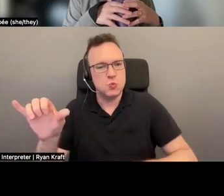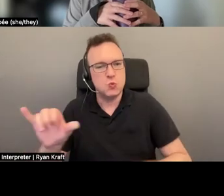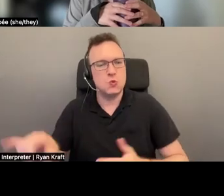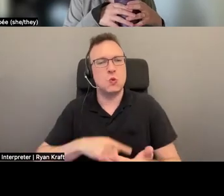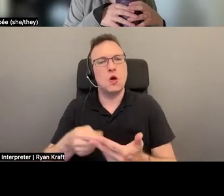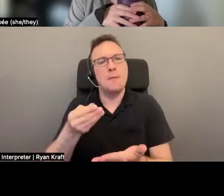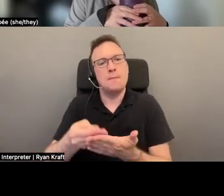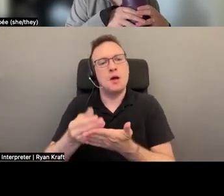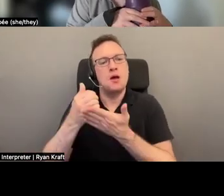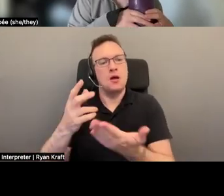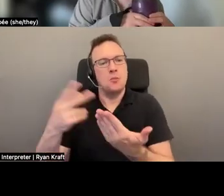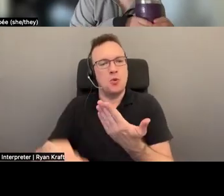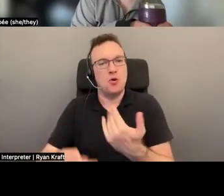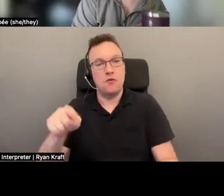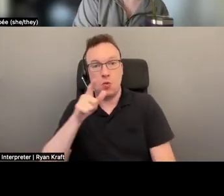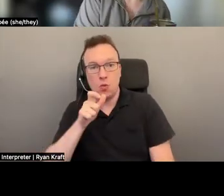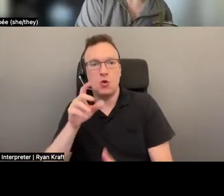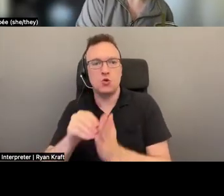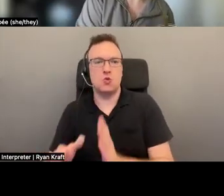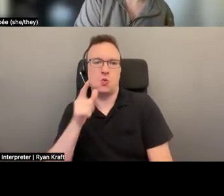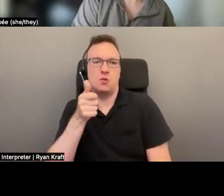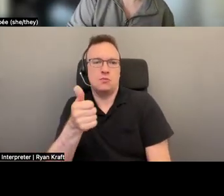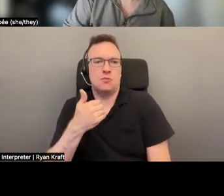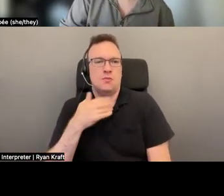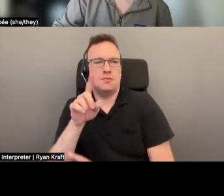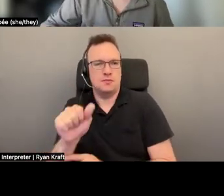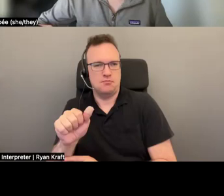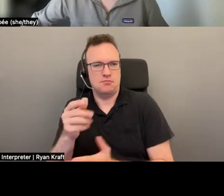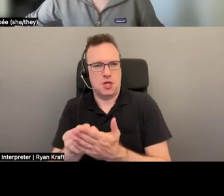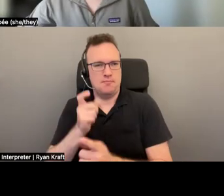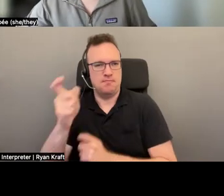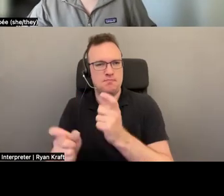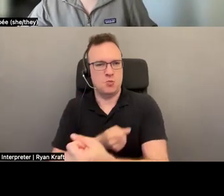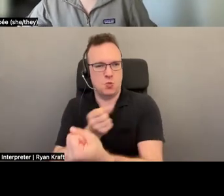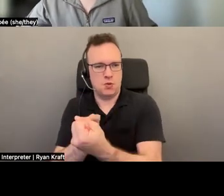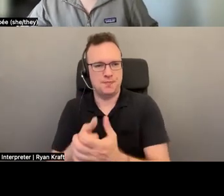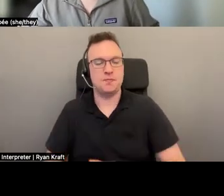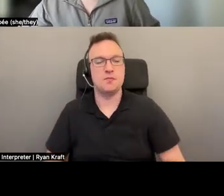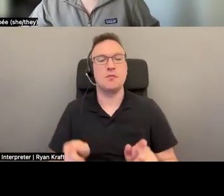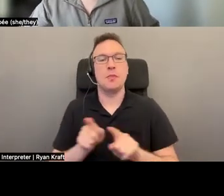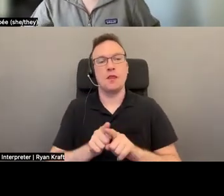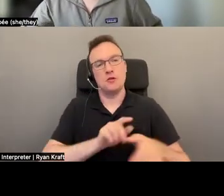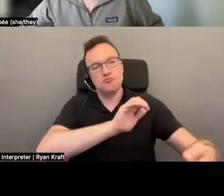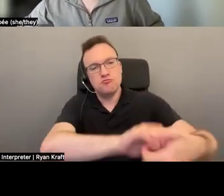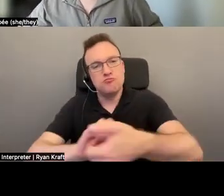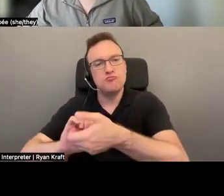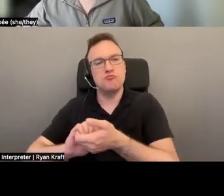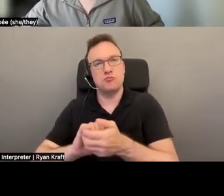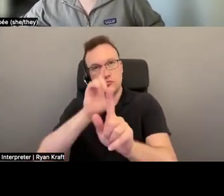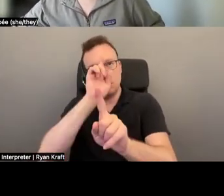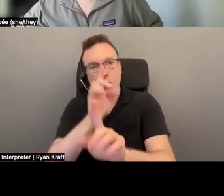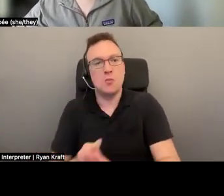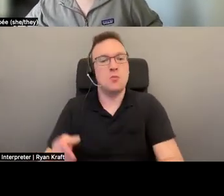for students with disabilities, We also collaborate to improve opportunities for